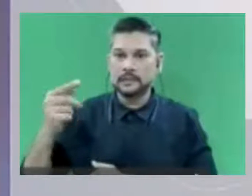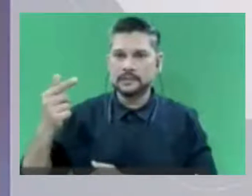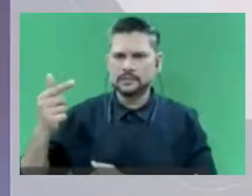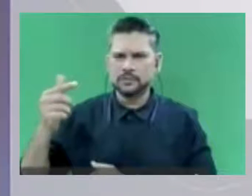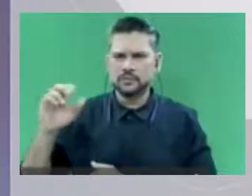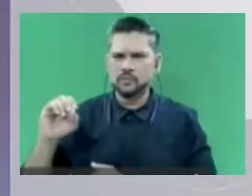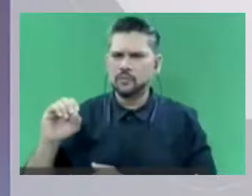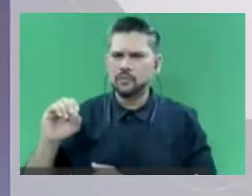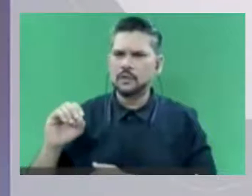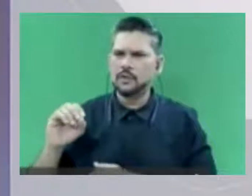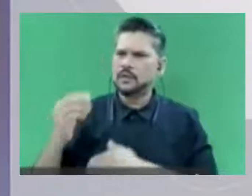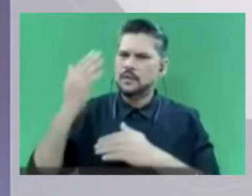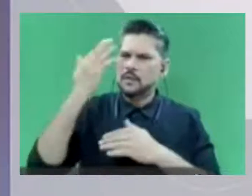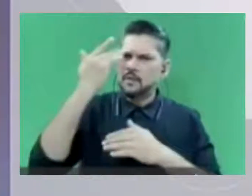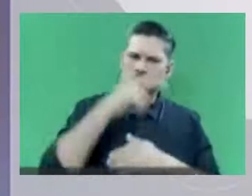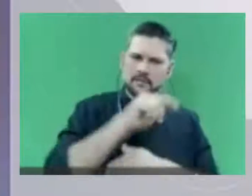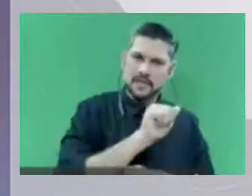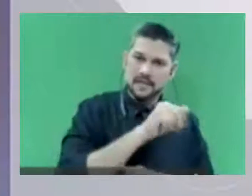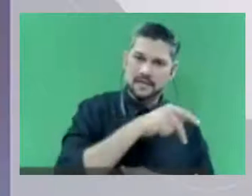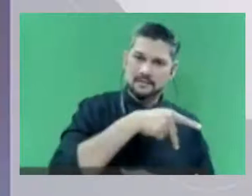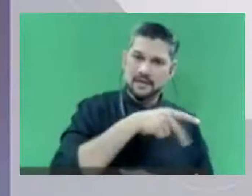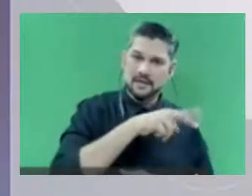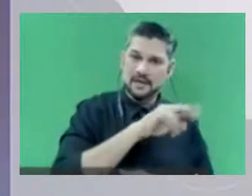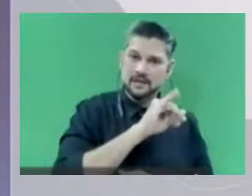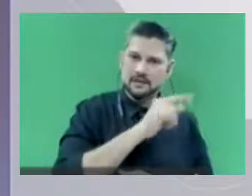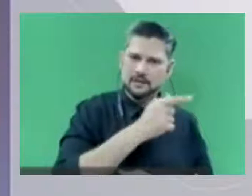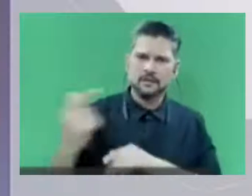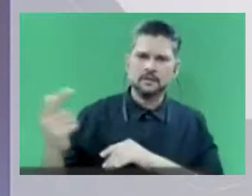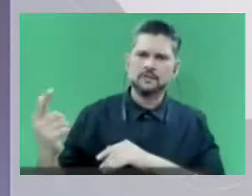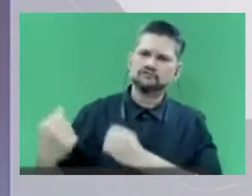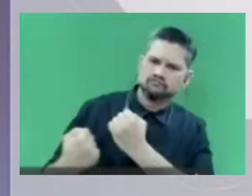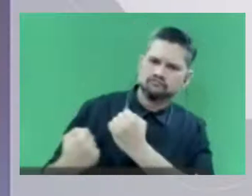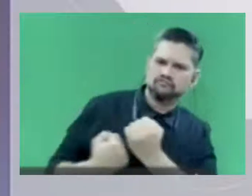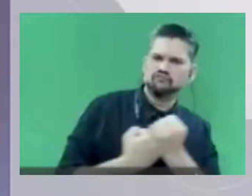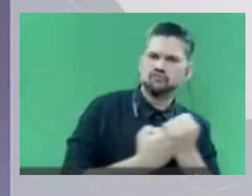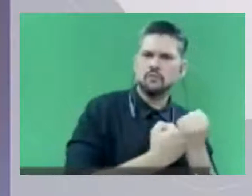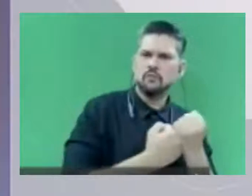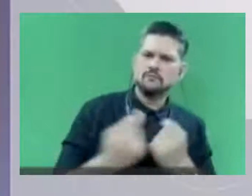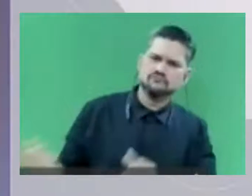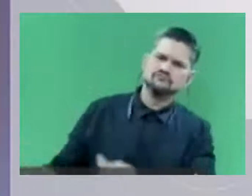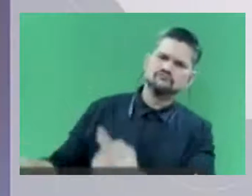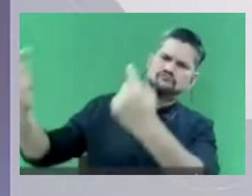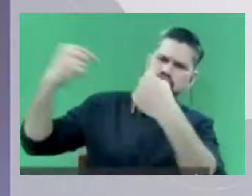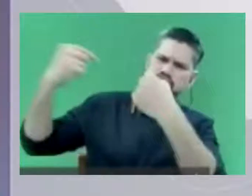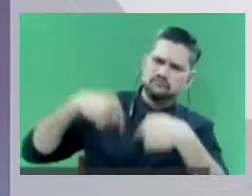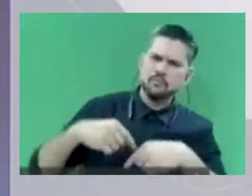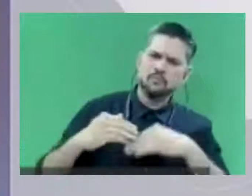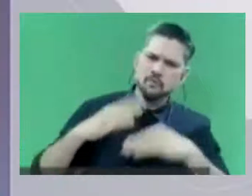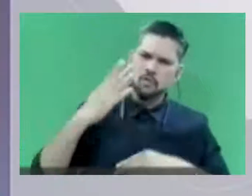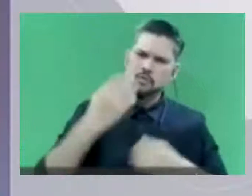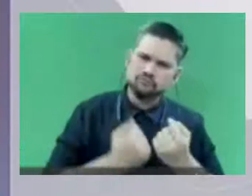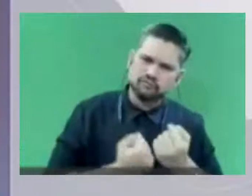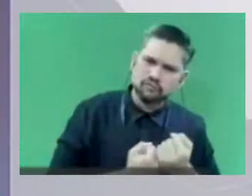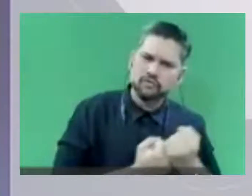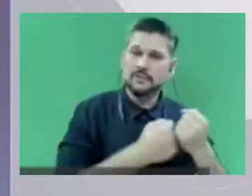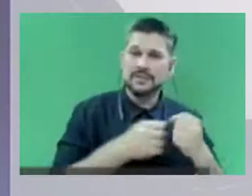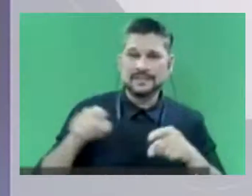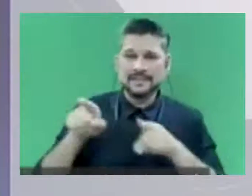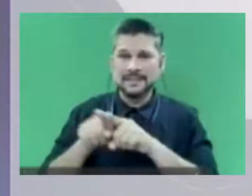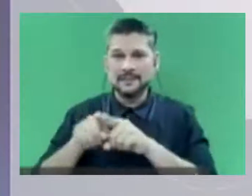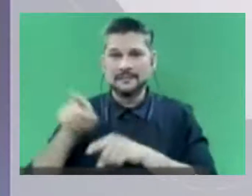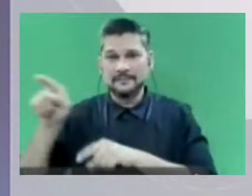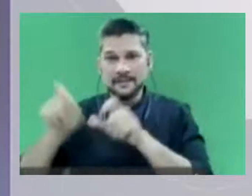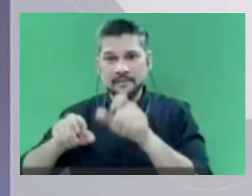this program like APrIGF? They should come here. They should support us. They should host some session